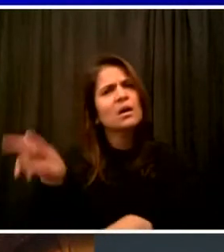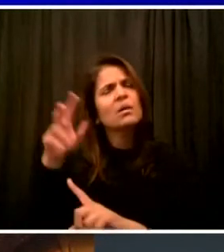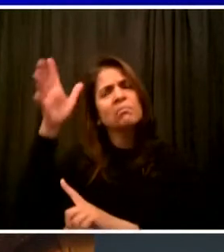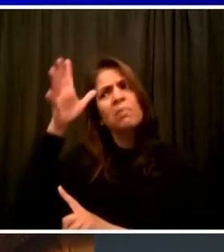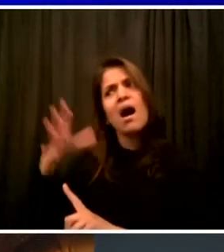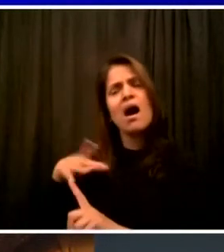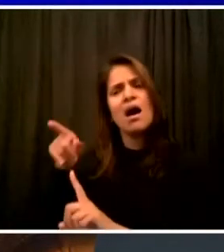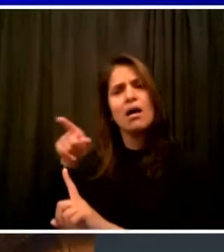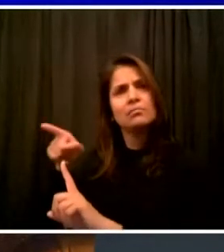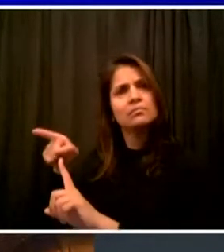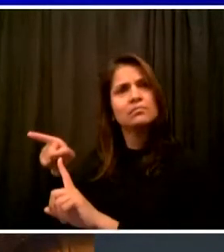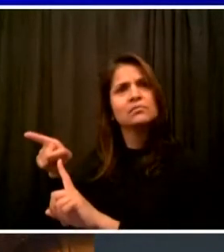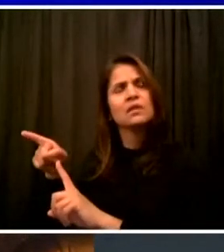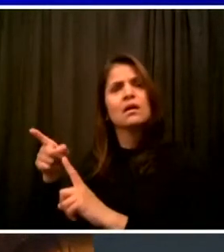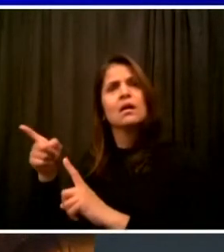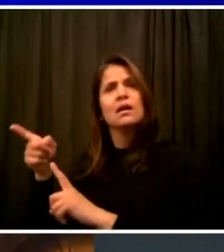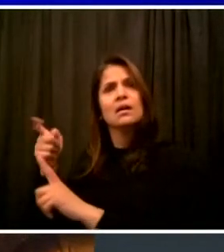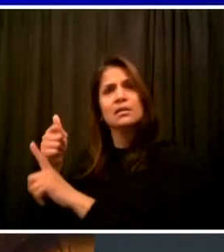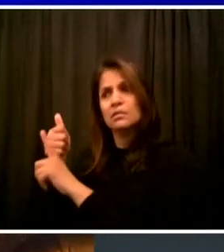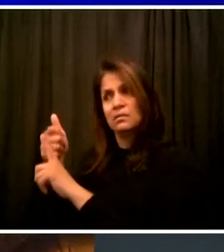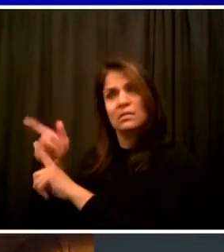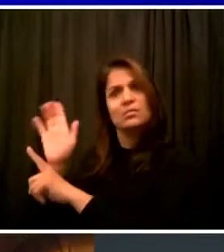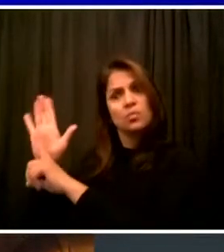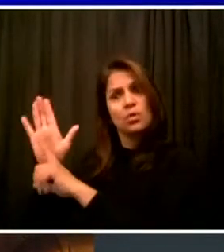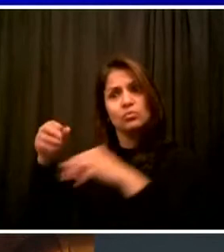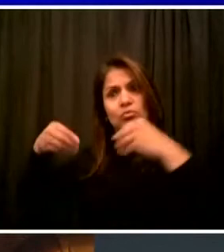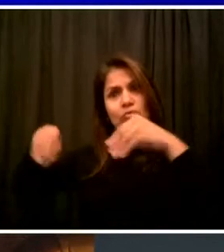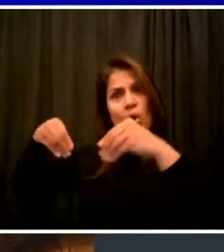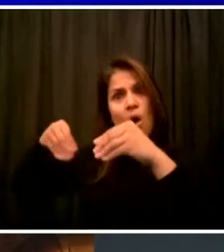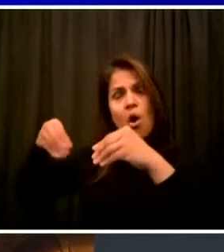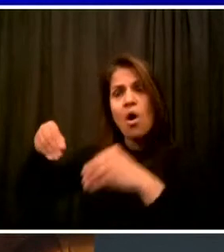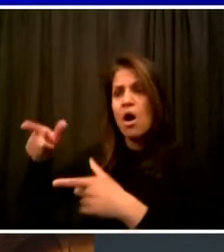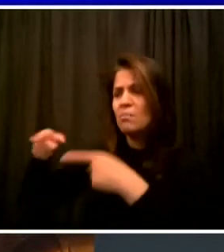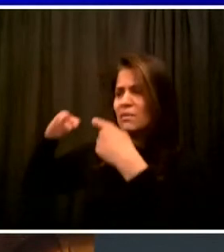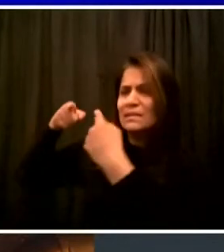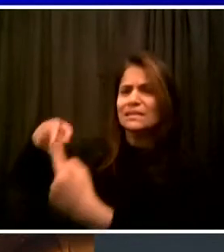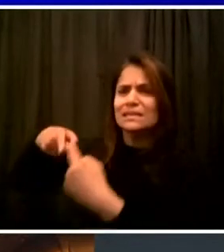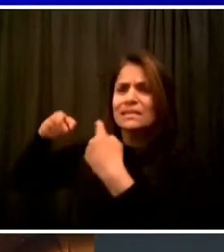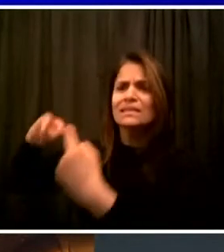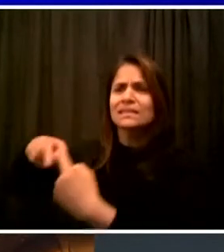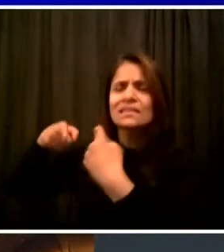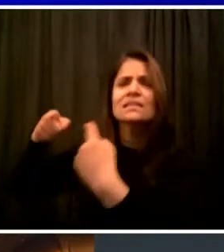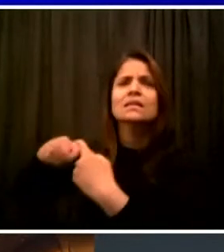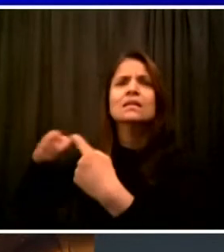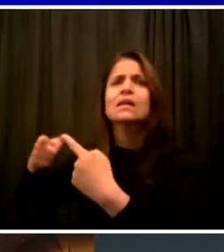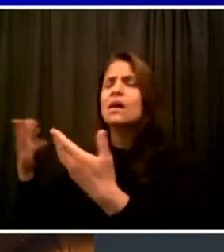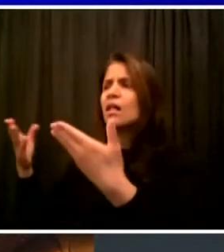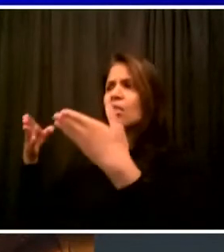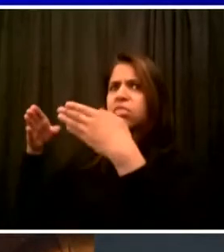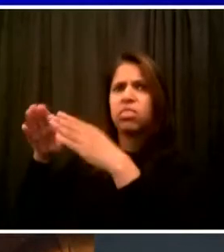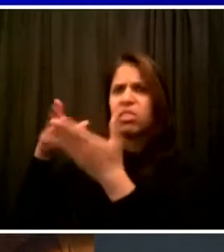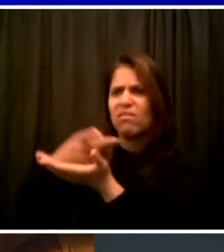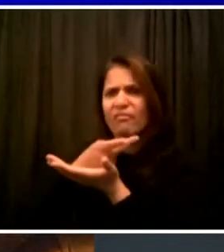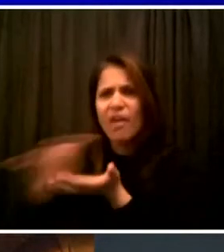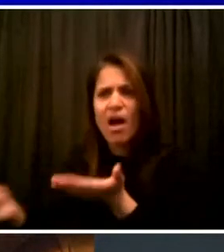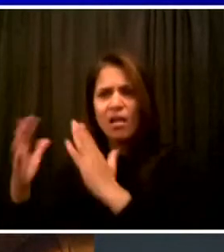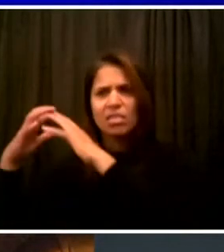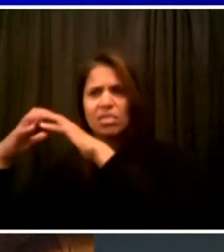the shoes of people who worked all their life to create something for their families, created these beautiful small businesses all